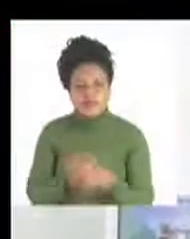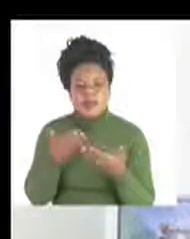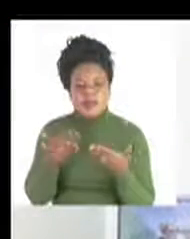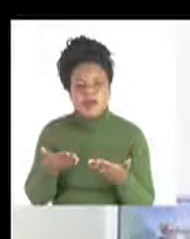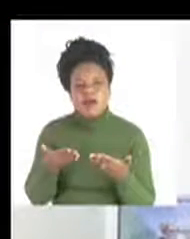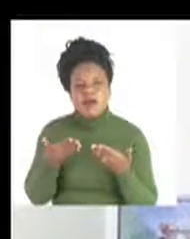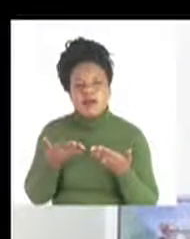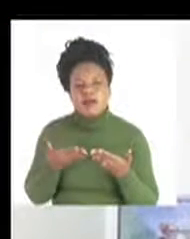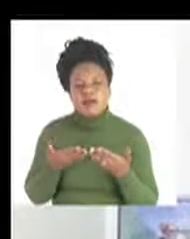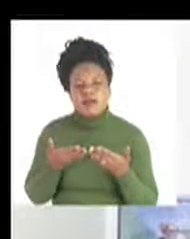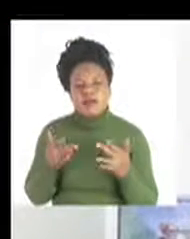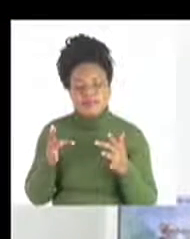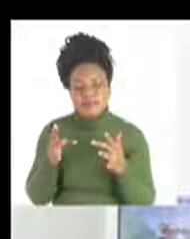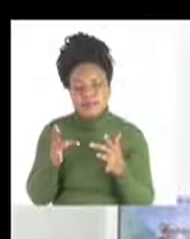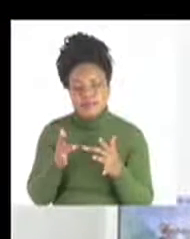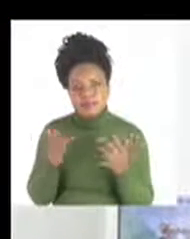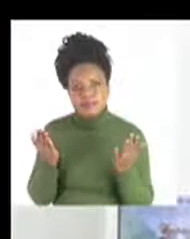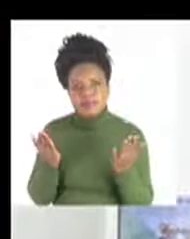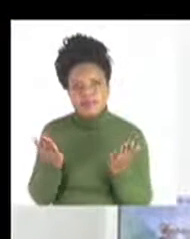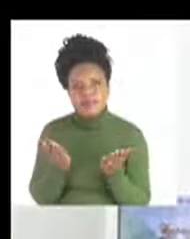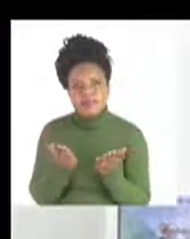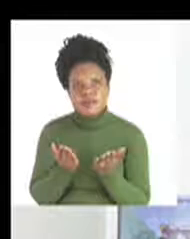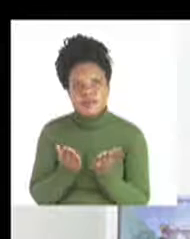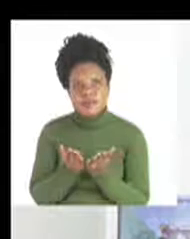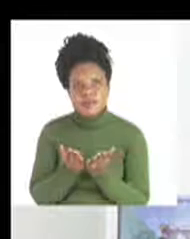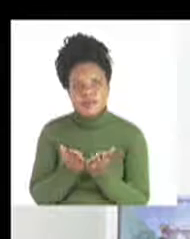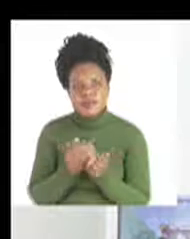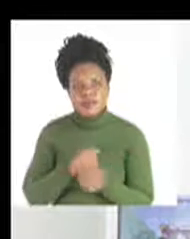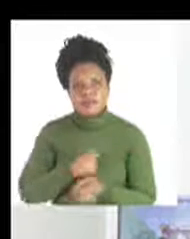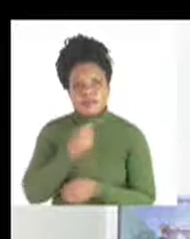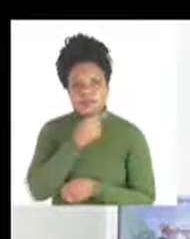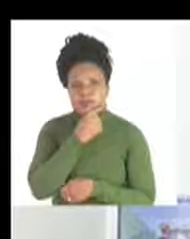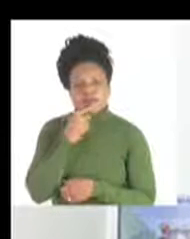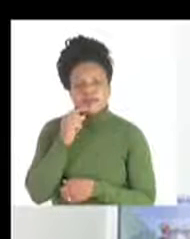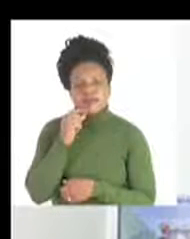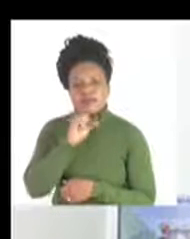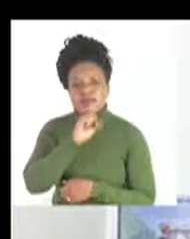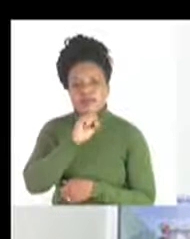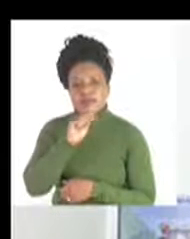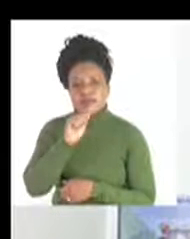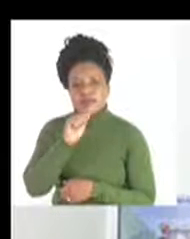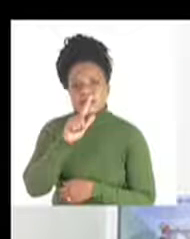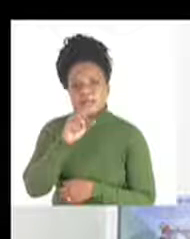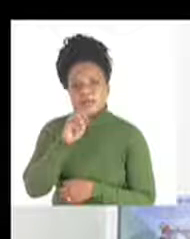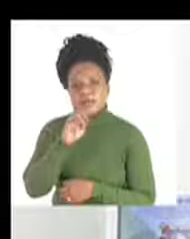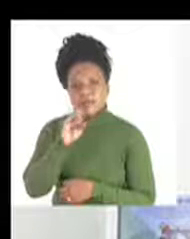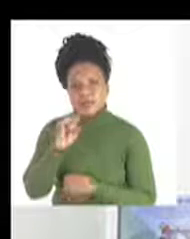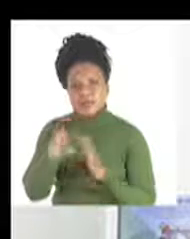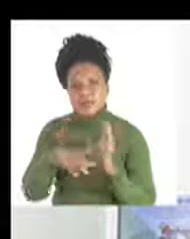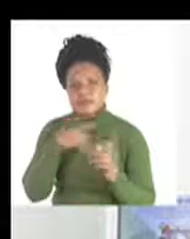Welcome to MyZone Online School. My name is Mr. Litwai Dumi. Welcome, Clarice.